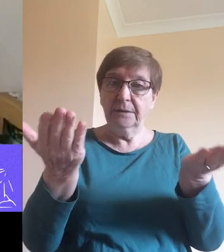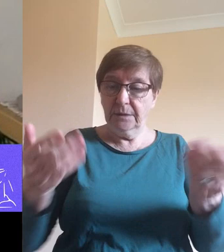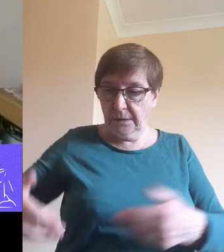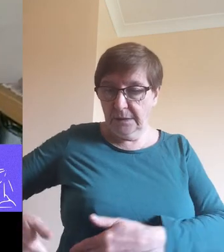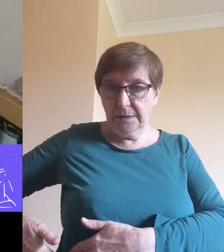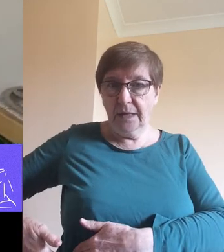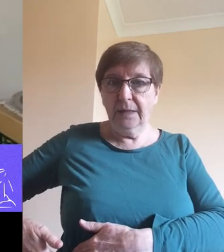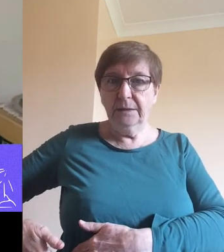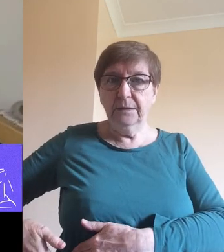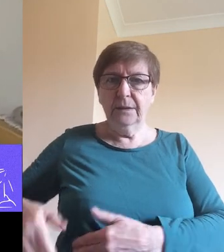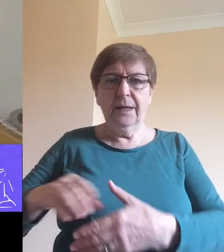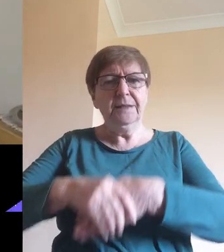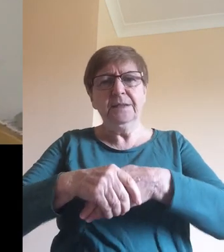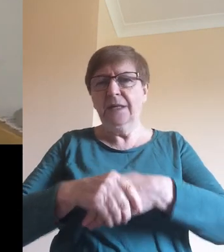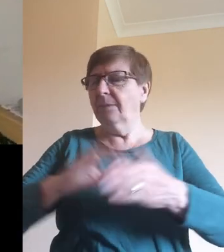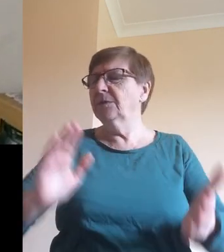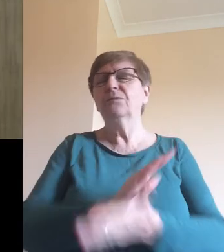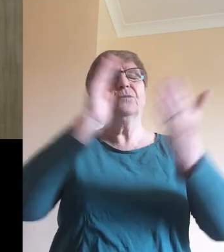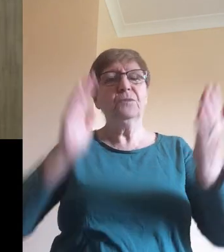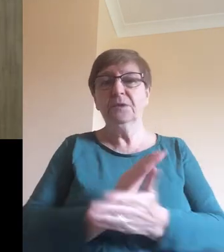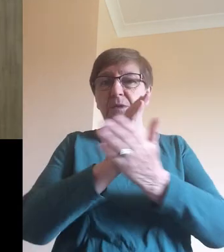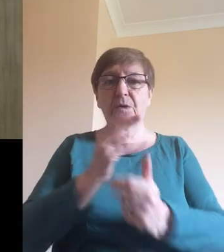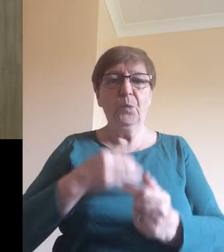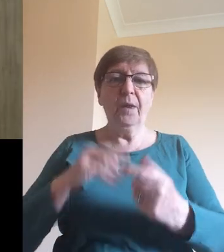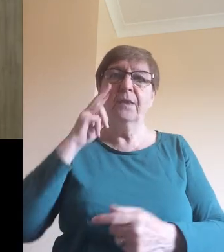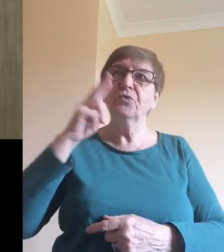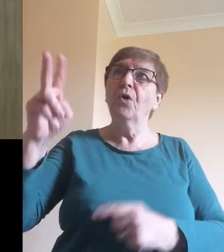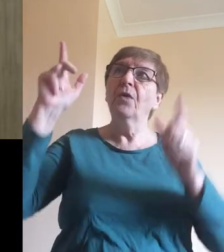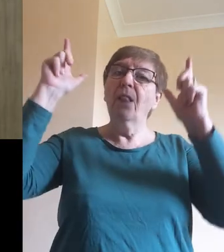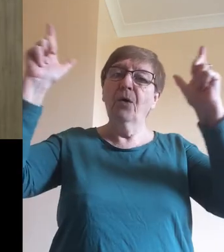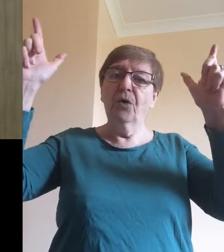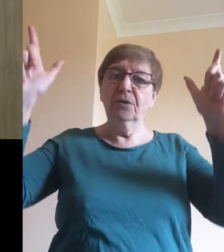The disciples were overjoyed when they saw the Lord.